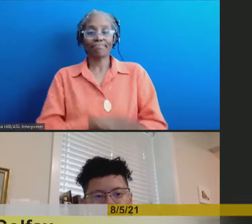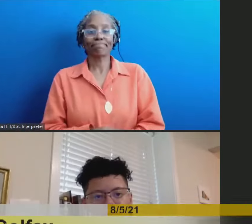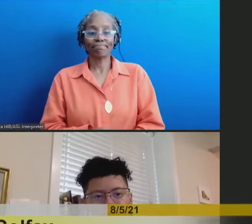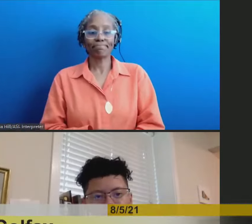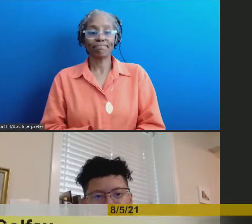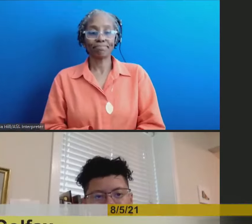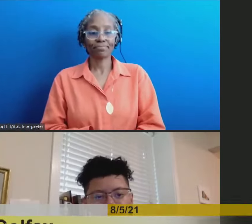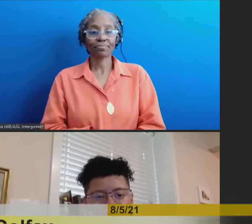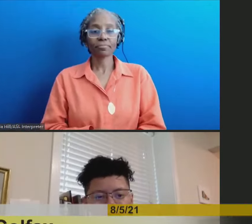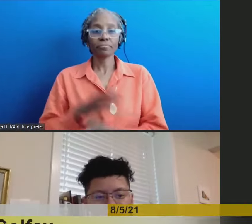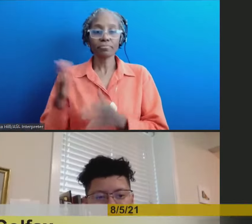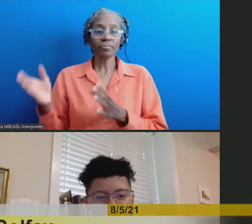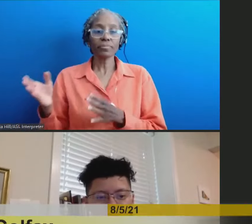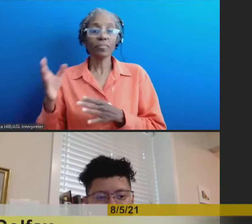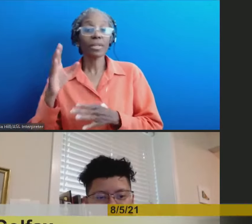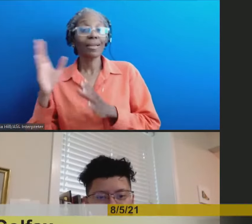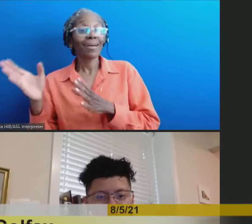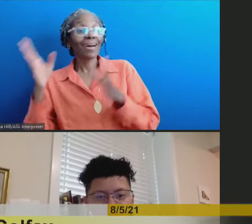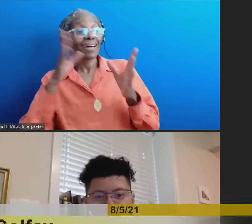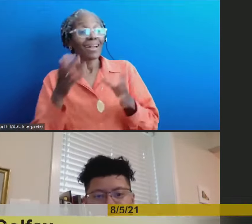Okay, great. Next, we'll go back to Femi.